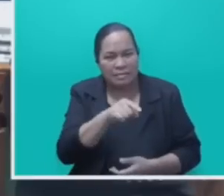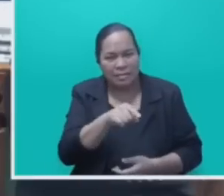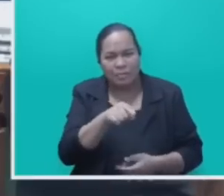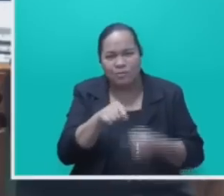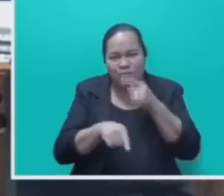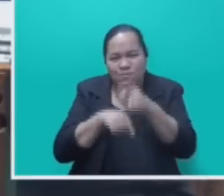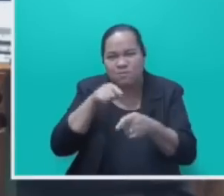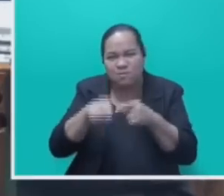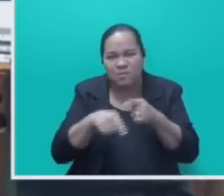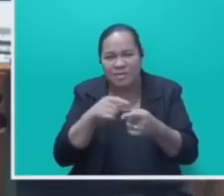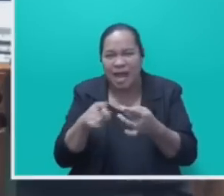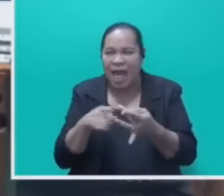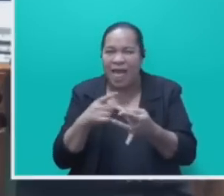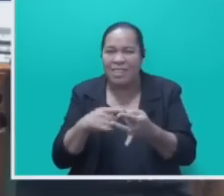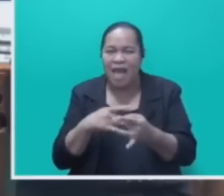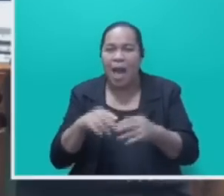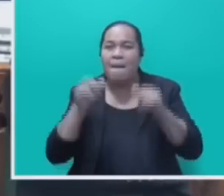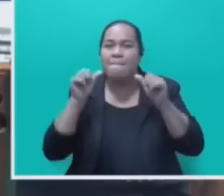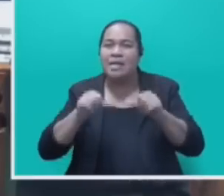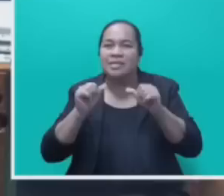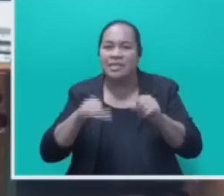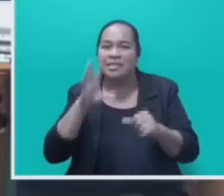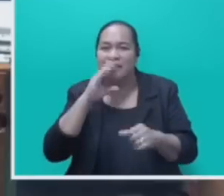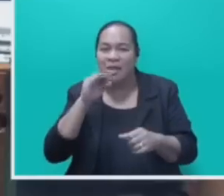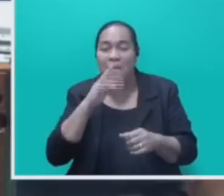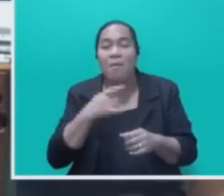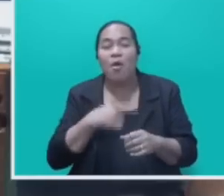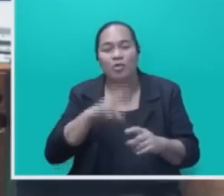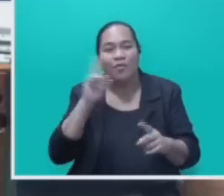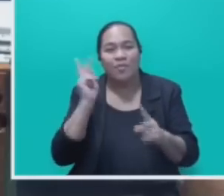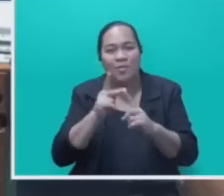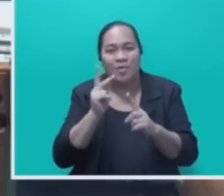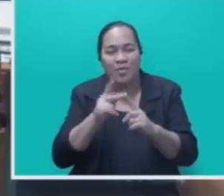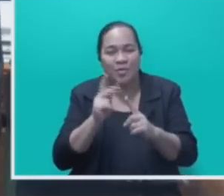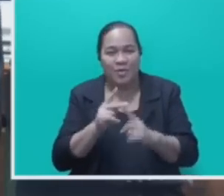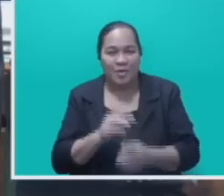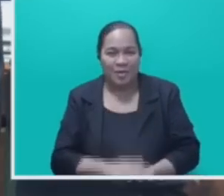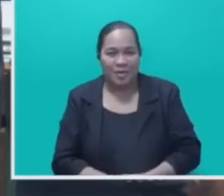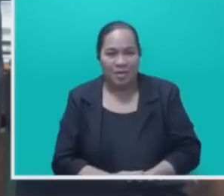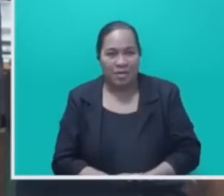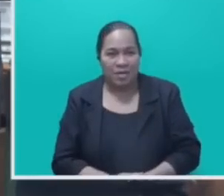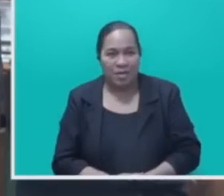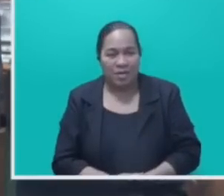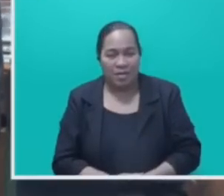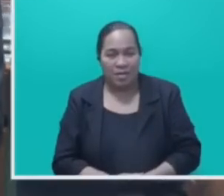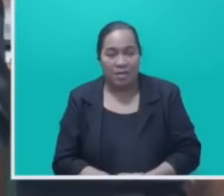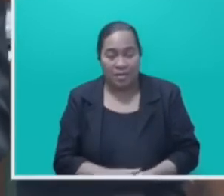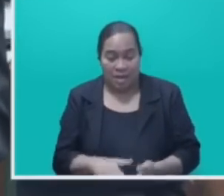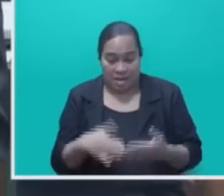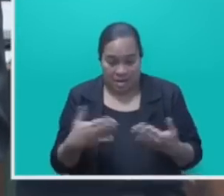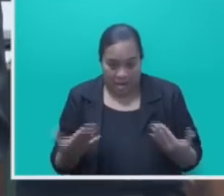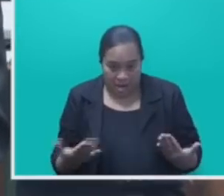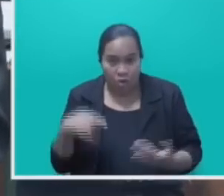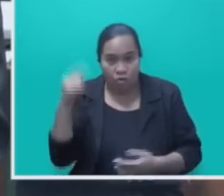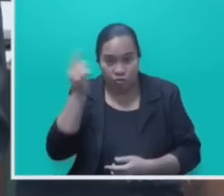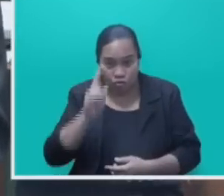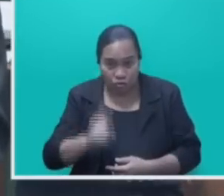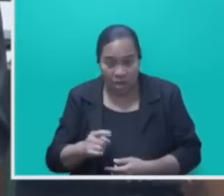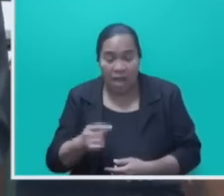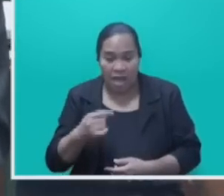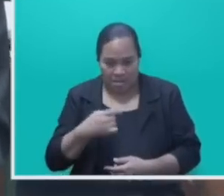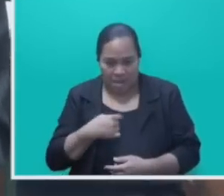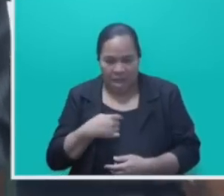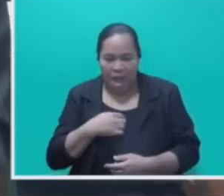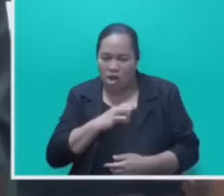previous presidential statements because of political motivations. I do so today, Mr. Speaker, not for